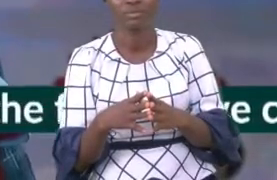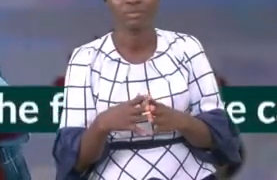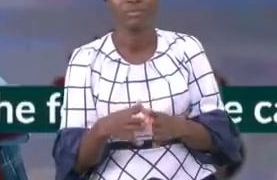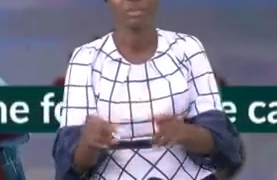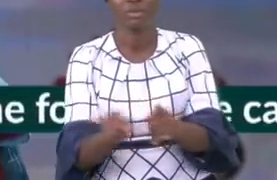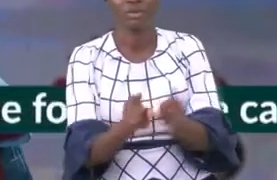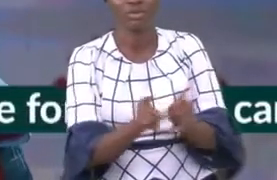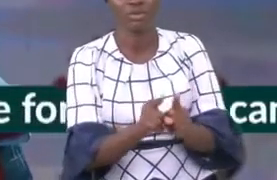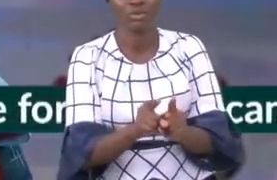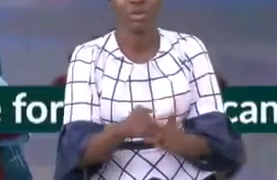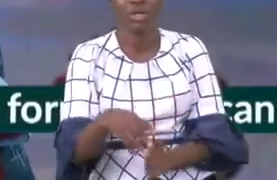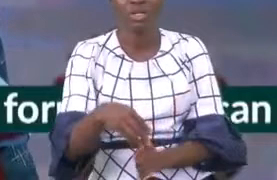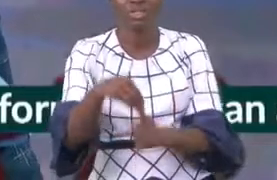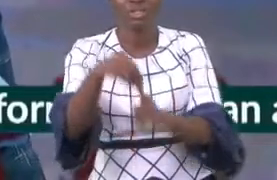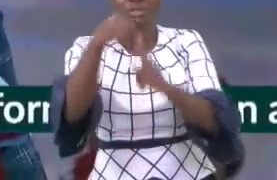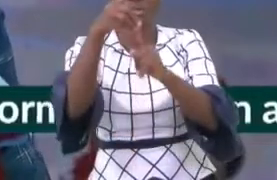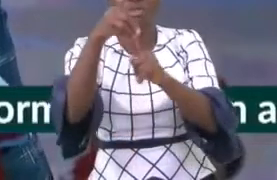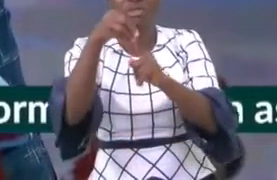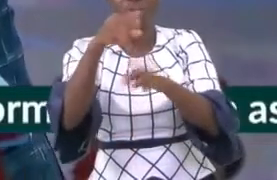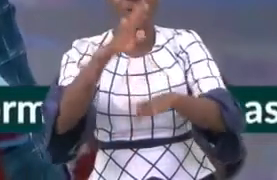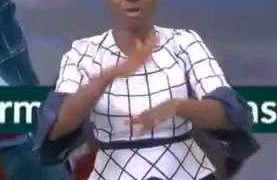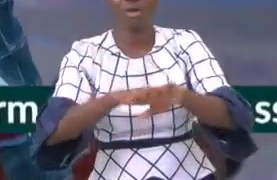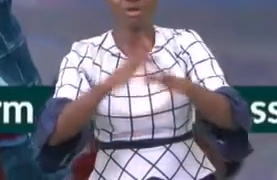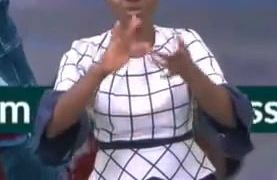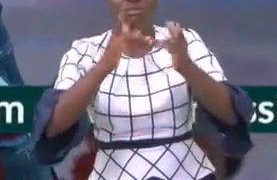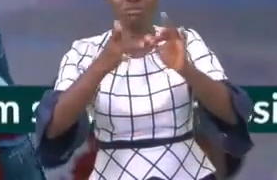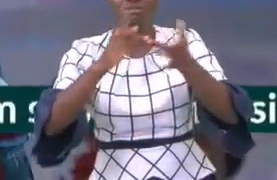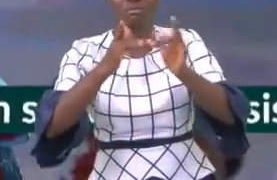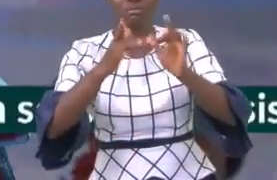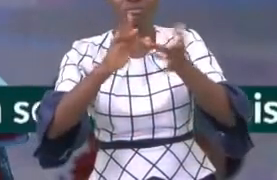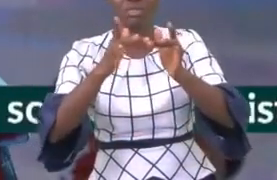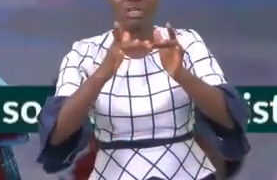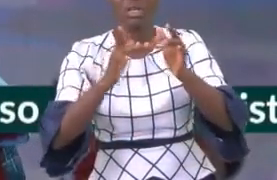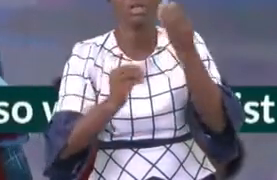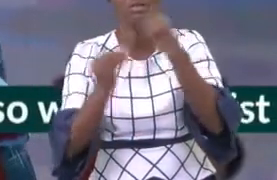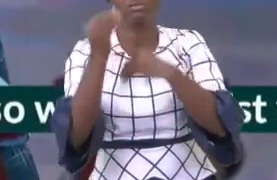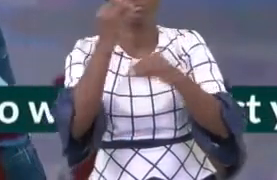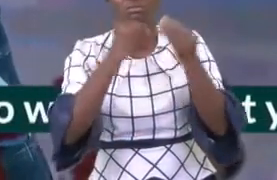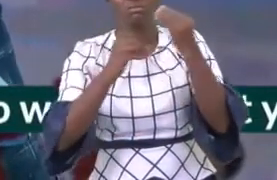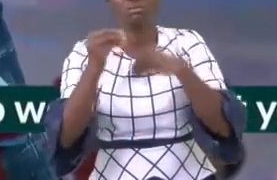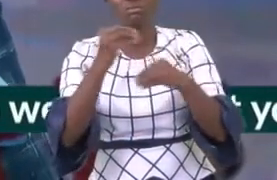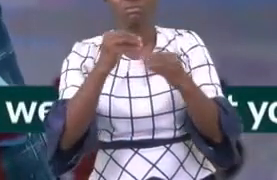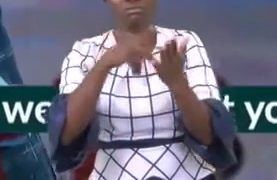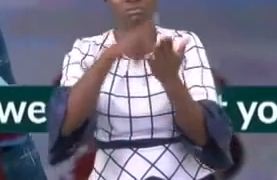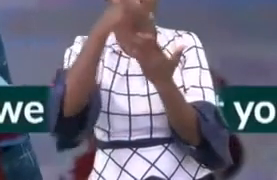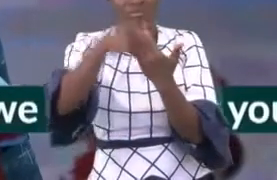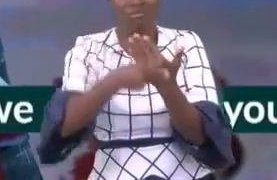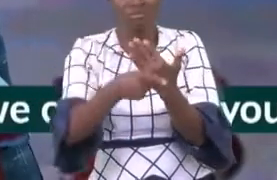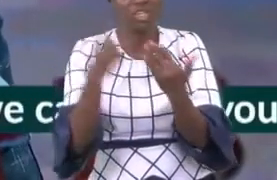This is for all of you watching online who gave your lives to Christ.